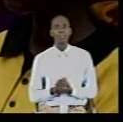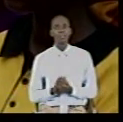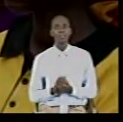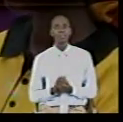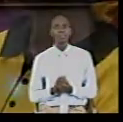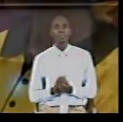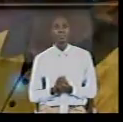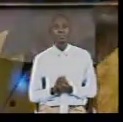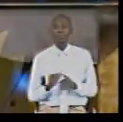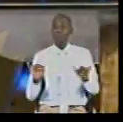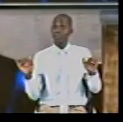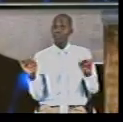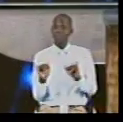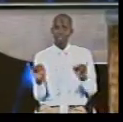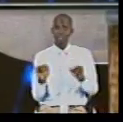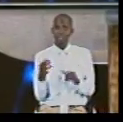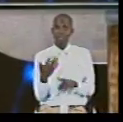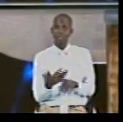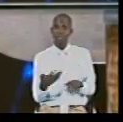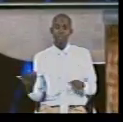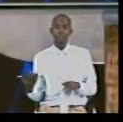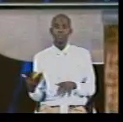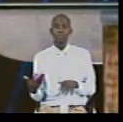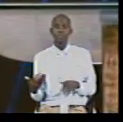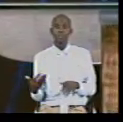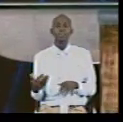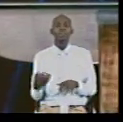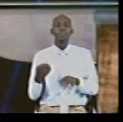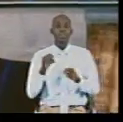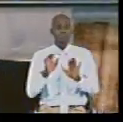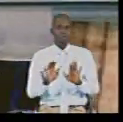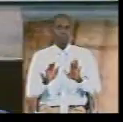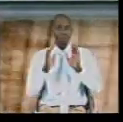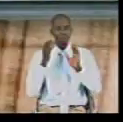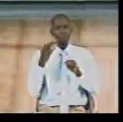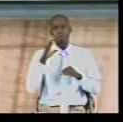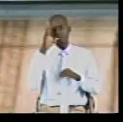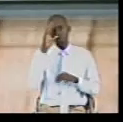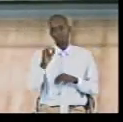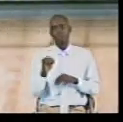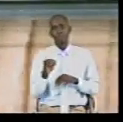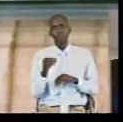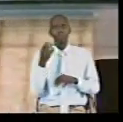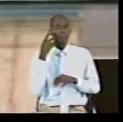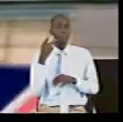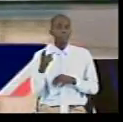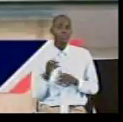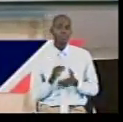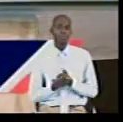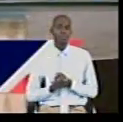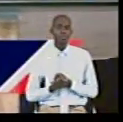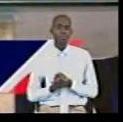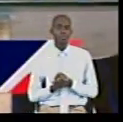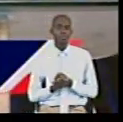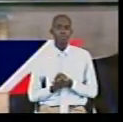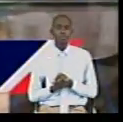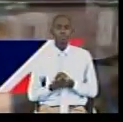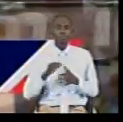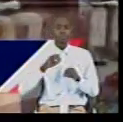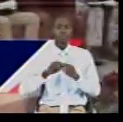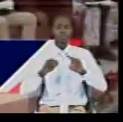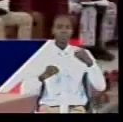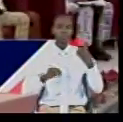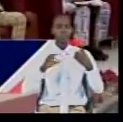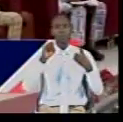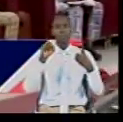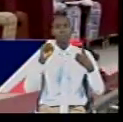disabling effect of the fear of man. Look at 1 Samuel chapter 15. In 1 Samuel chapter